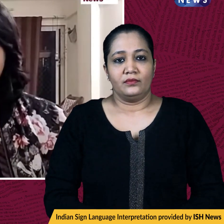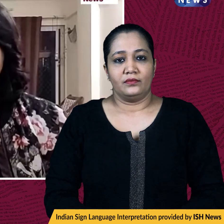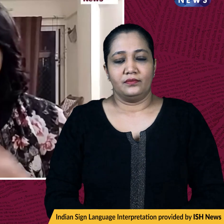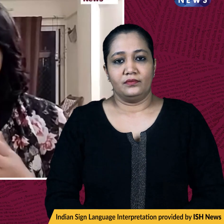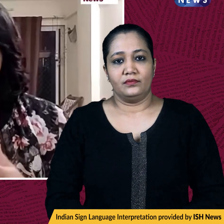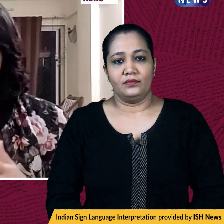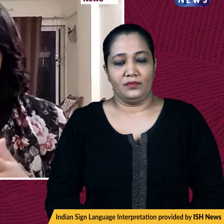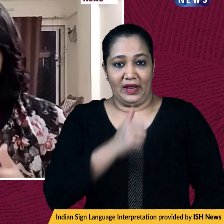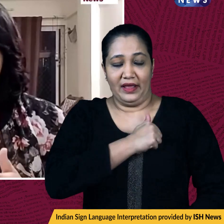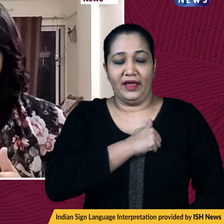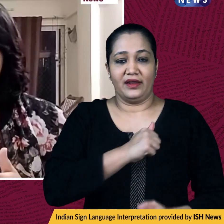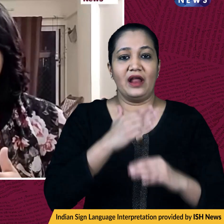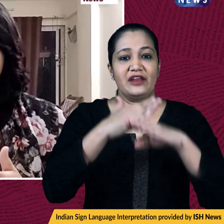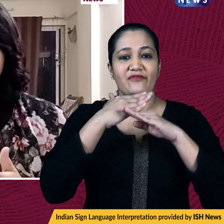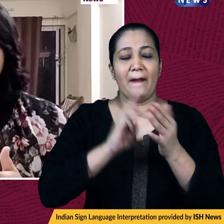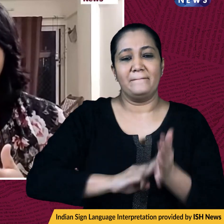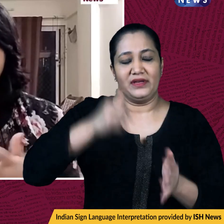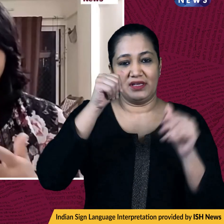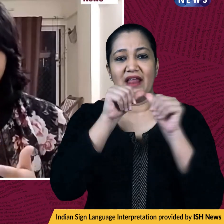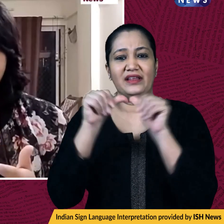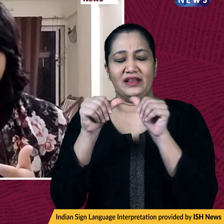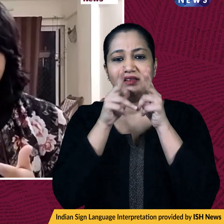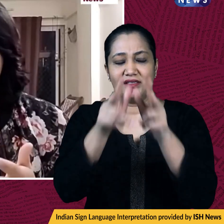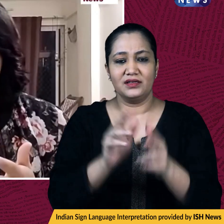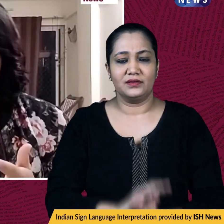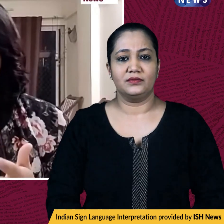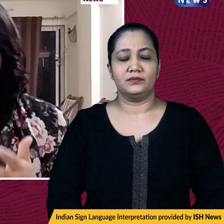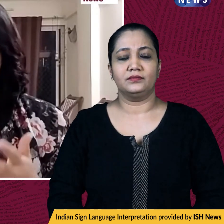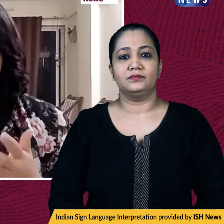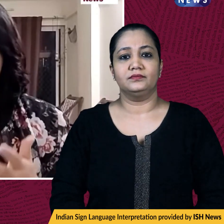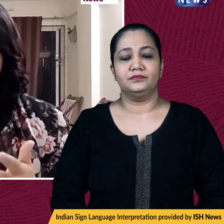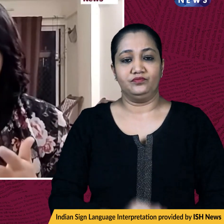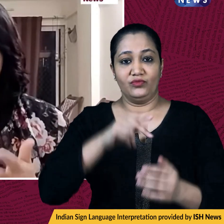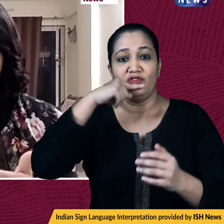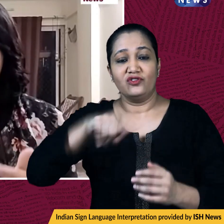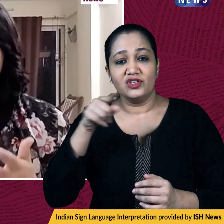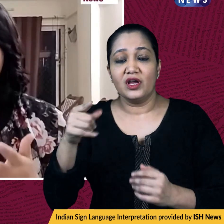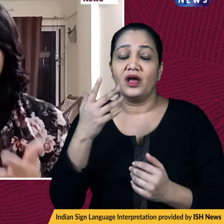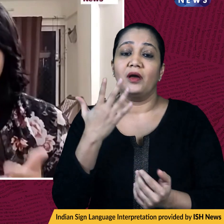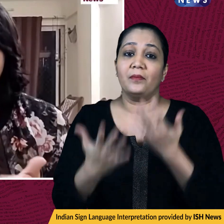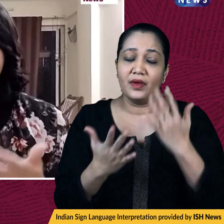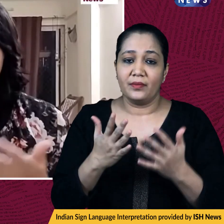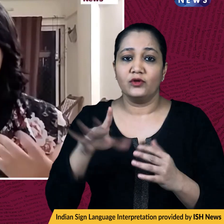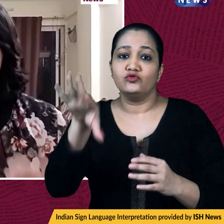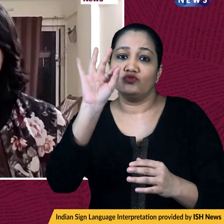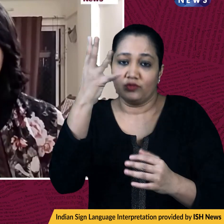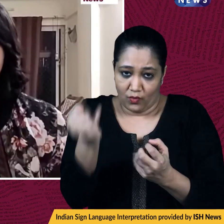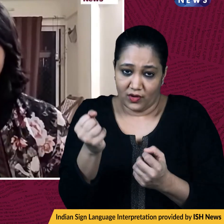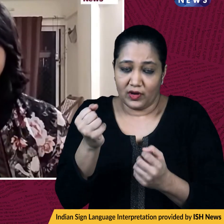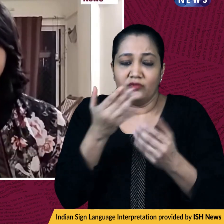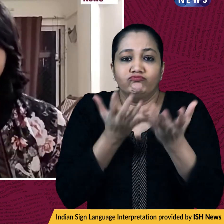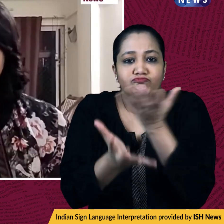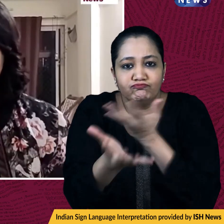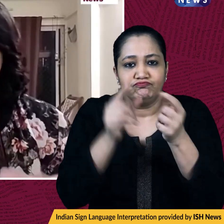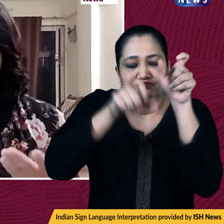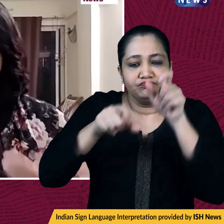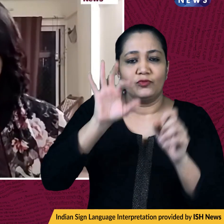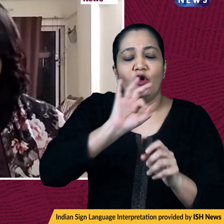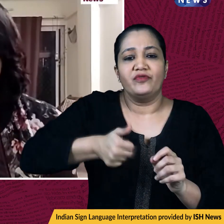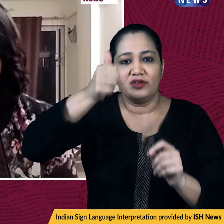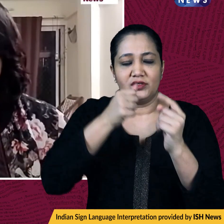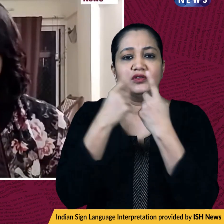accused the US of trying to draw his country into a war in Ukraine. He said America's goal